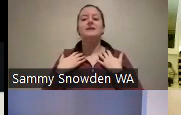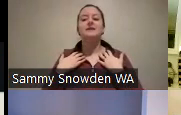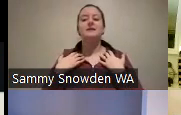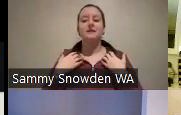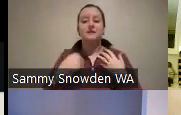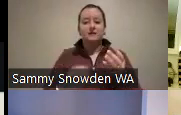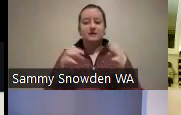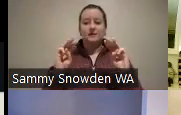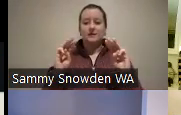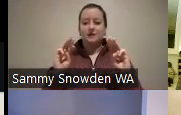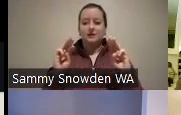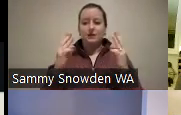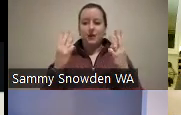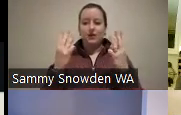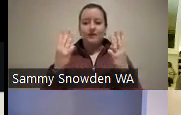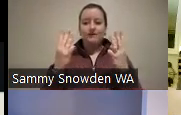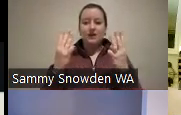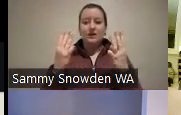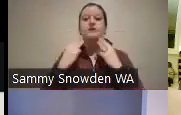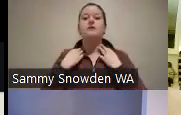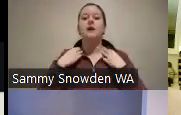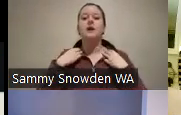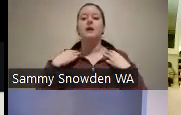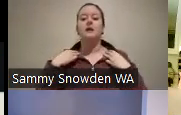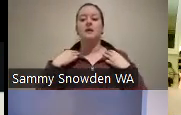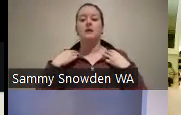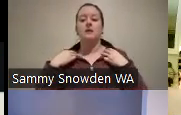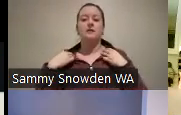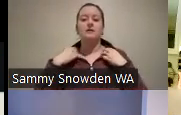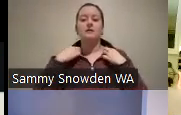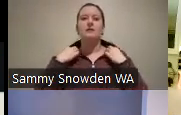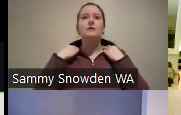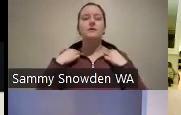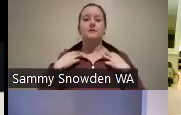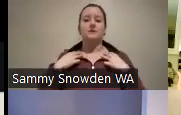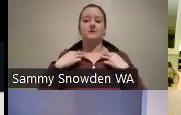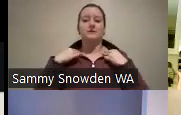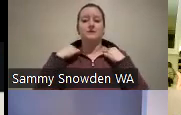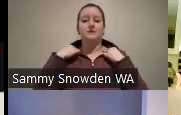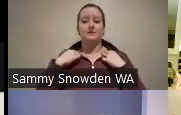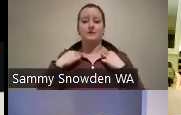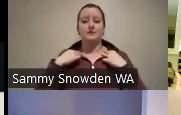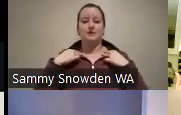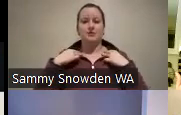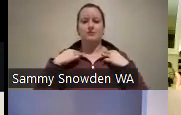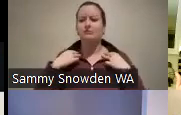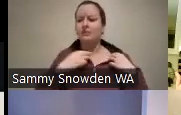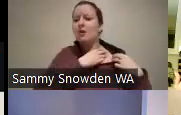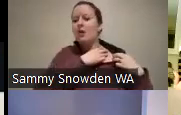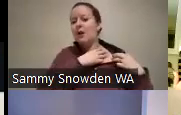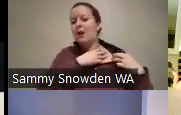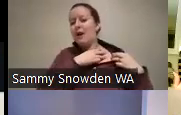of your fingers on your collarbone, and you want the middle one on your collarbone, and then the others either side, and you